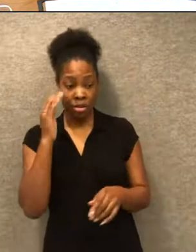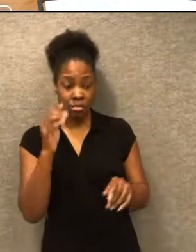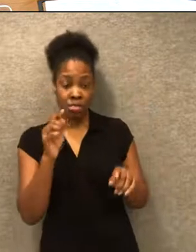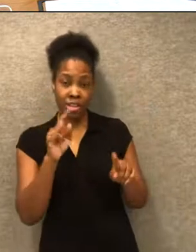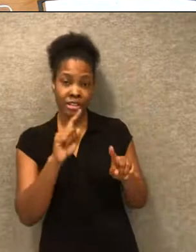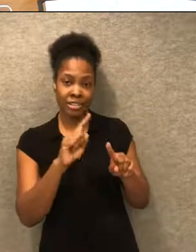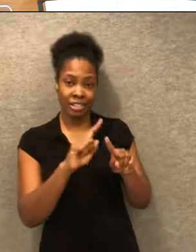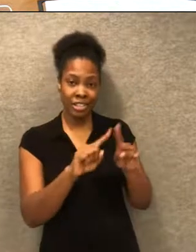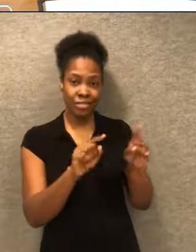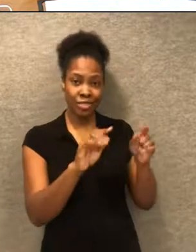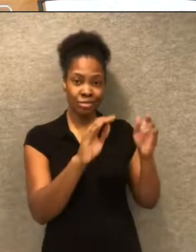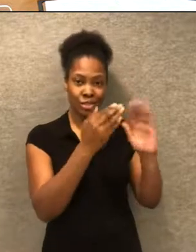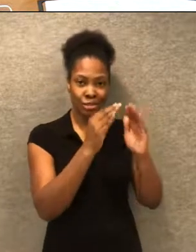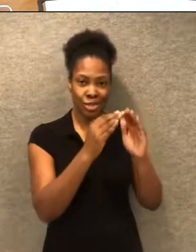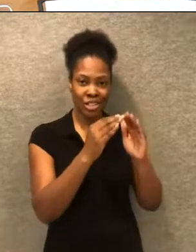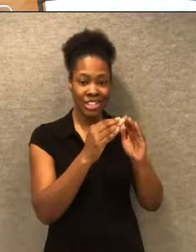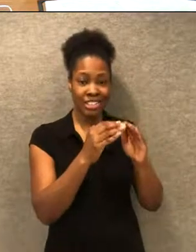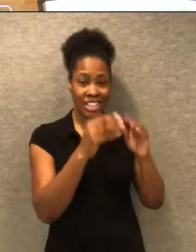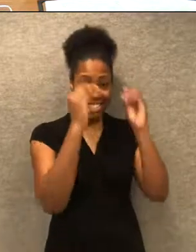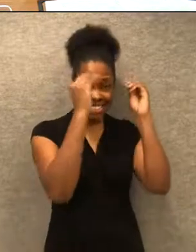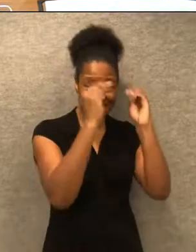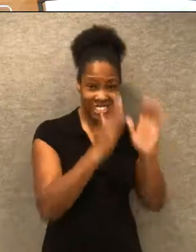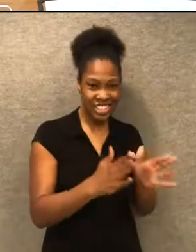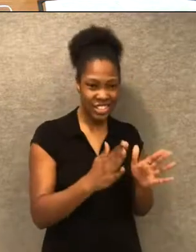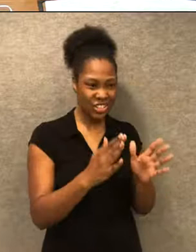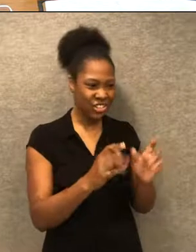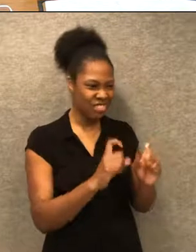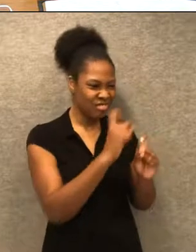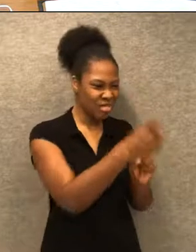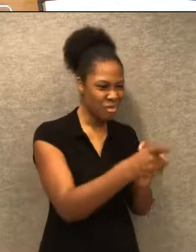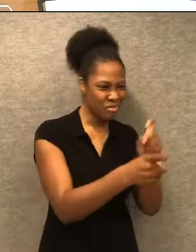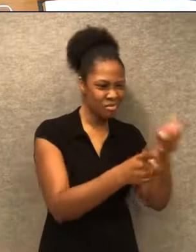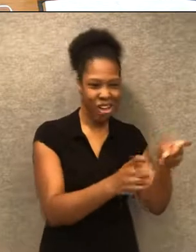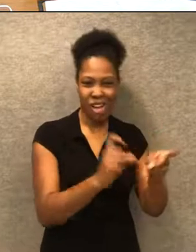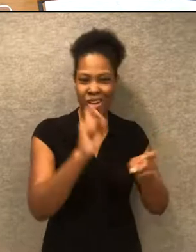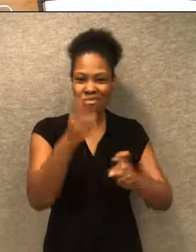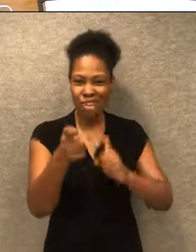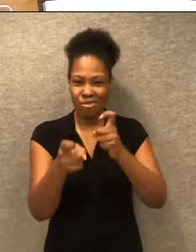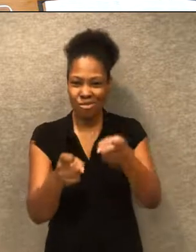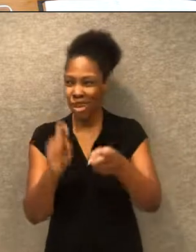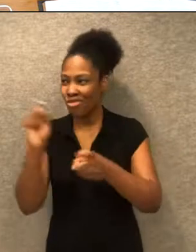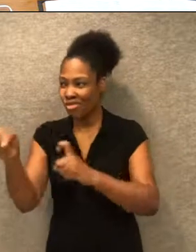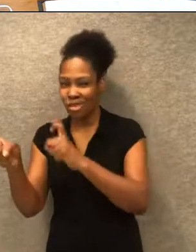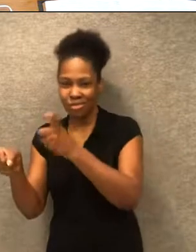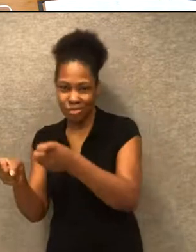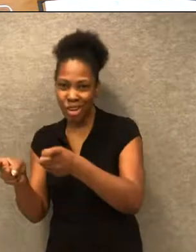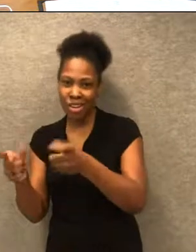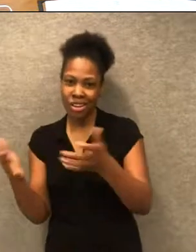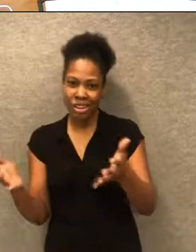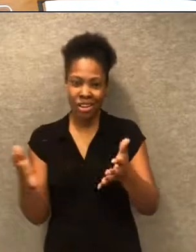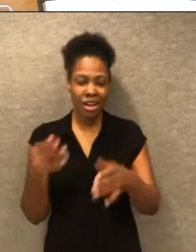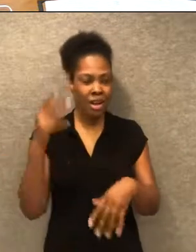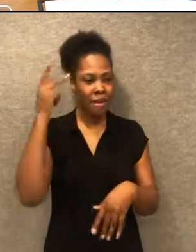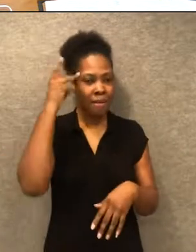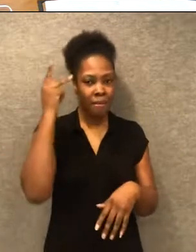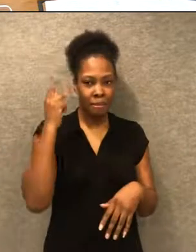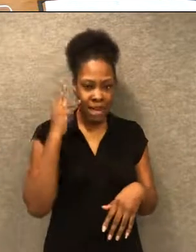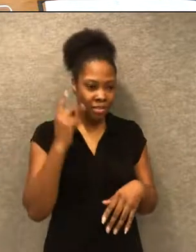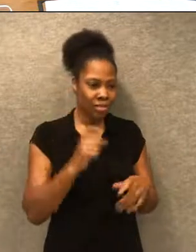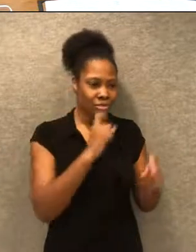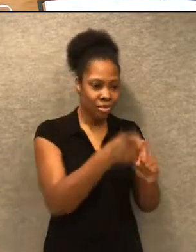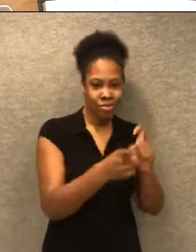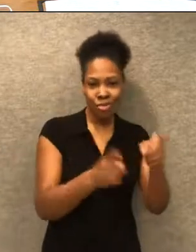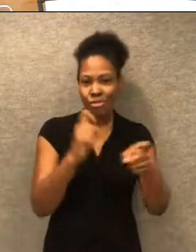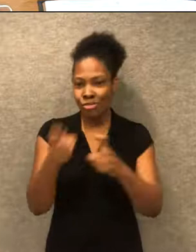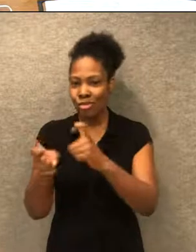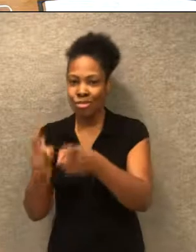were dropping off presents, leaving things in mailboxes, where their students' parents were doing that for other children. I think, and it doesn't even have